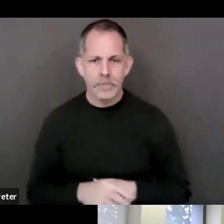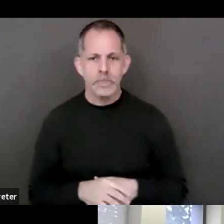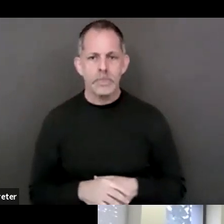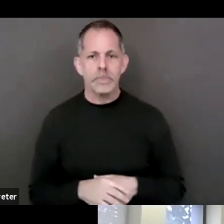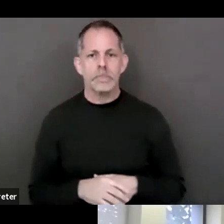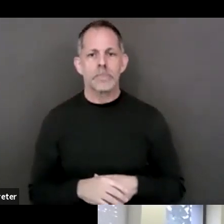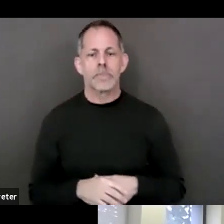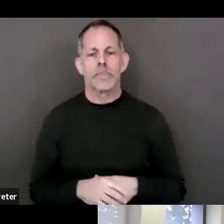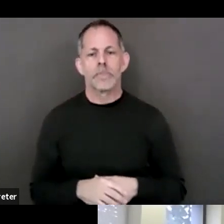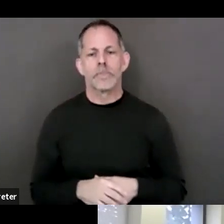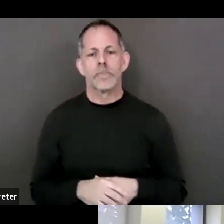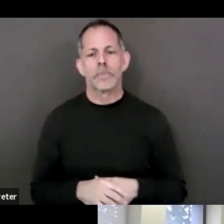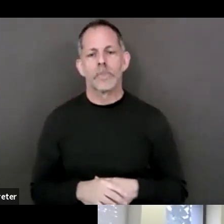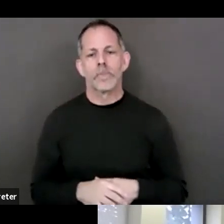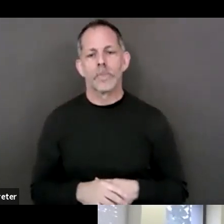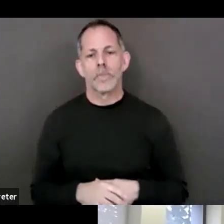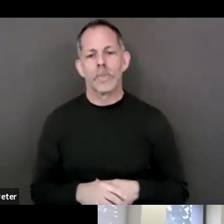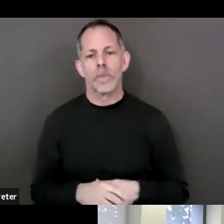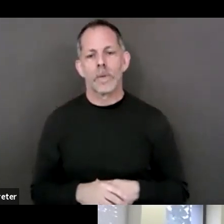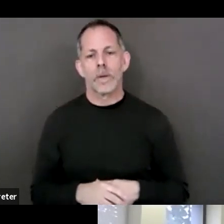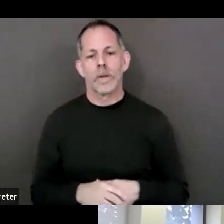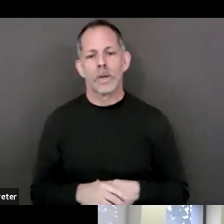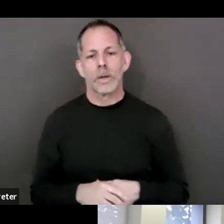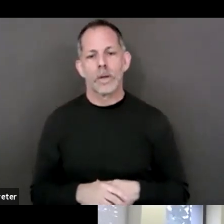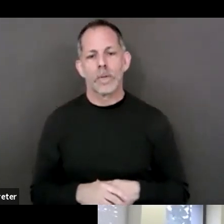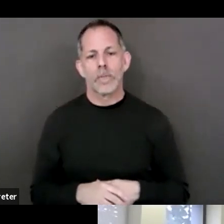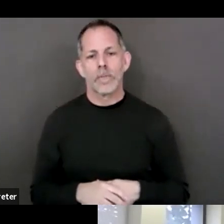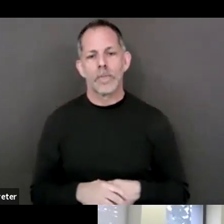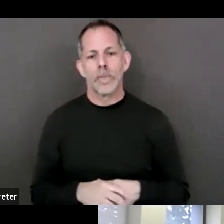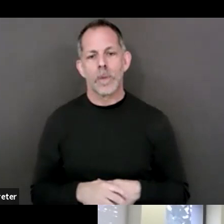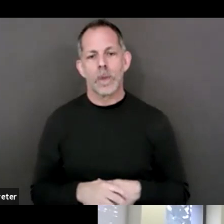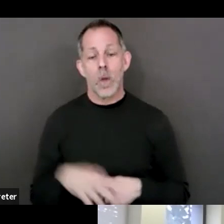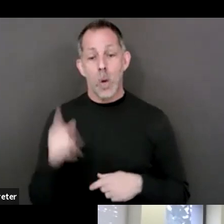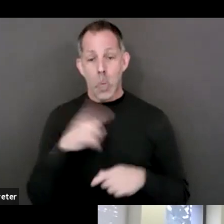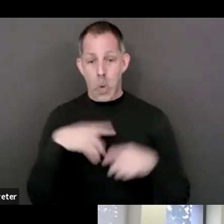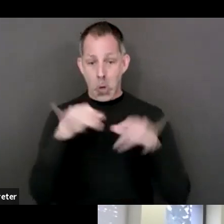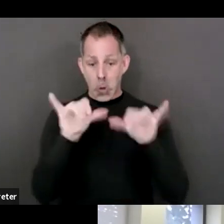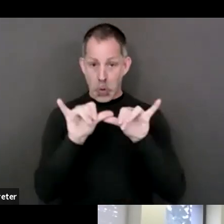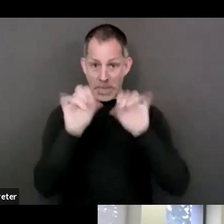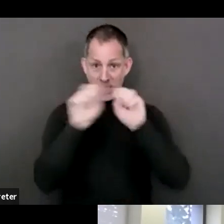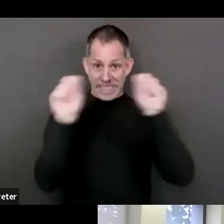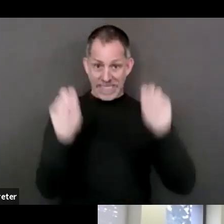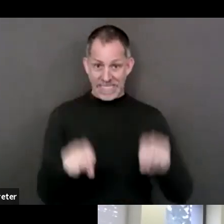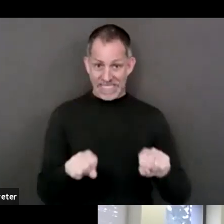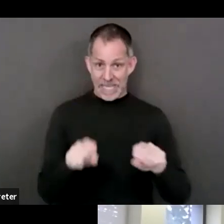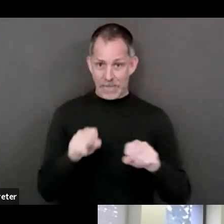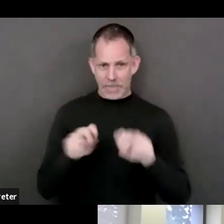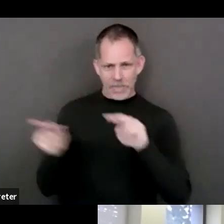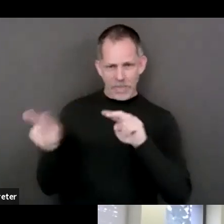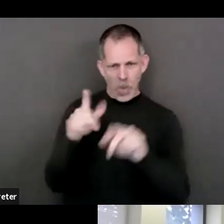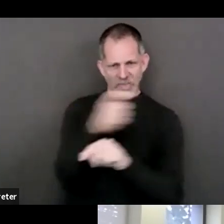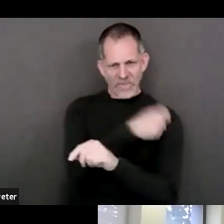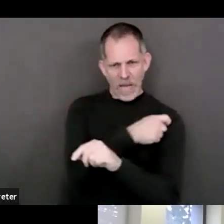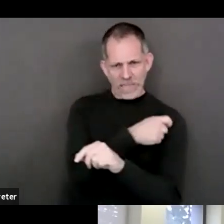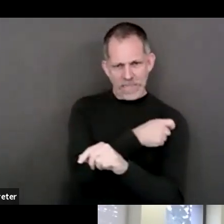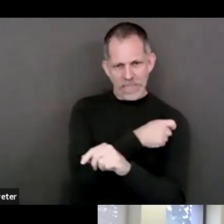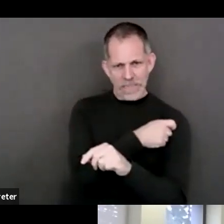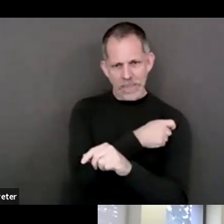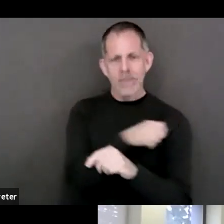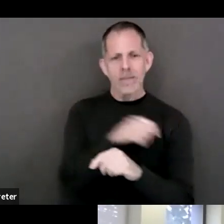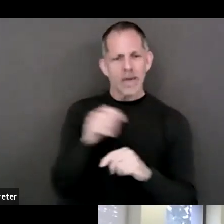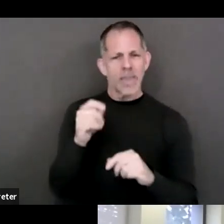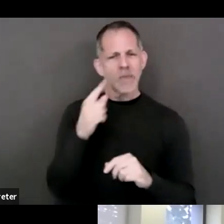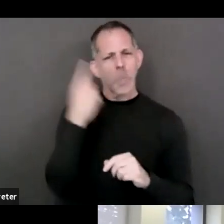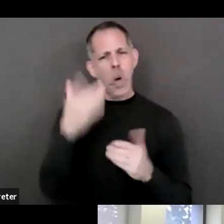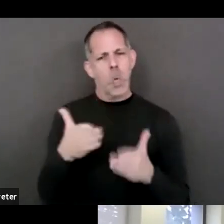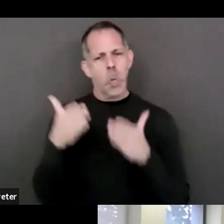that metric, you know, essentially as a promotion tool to get communities and people within